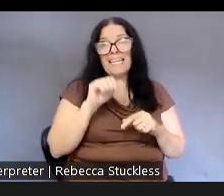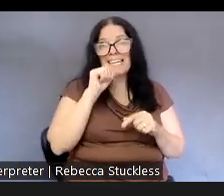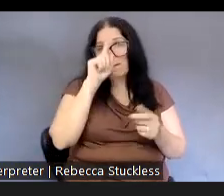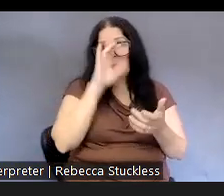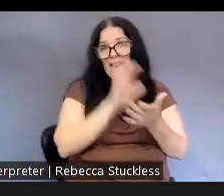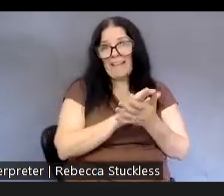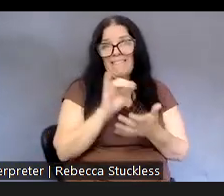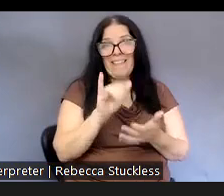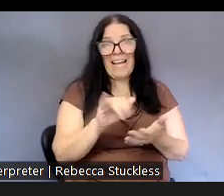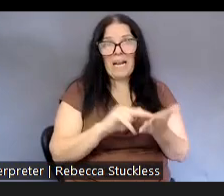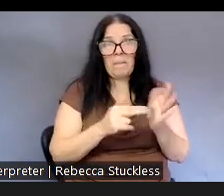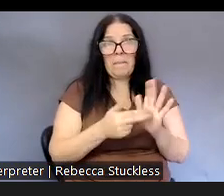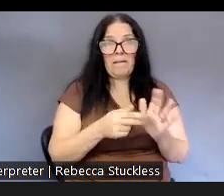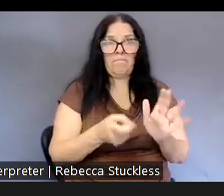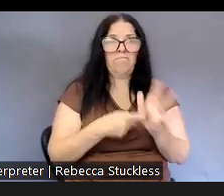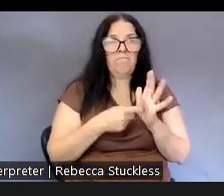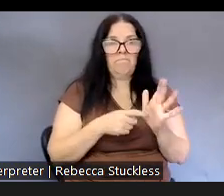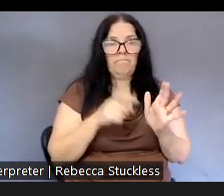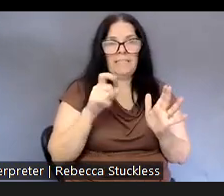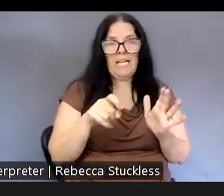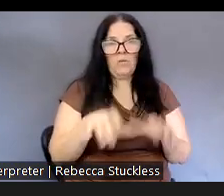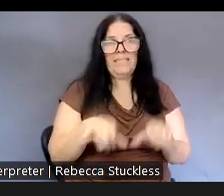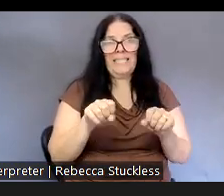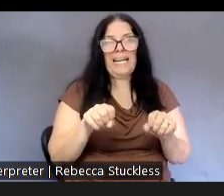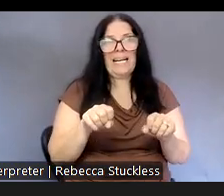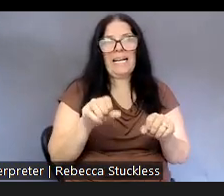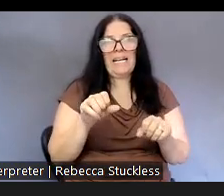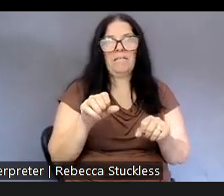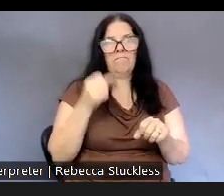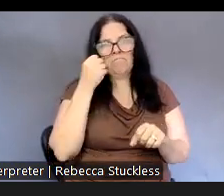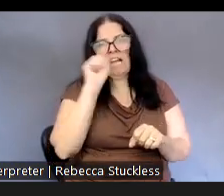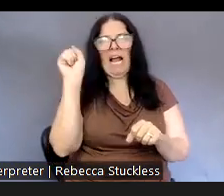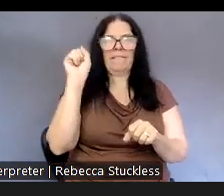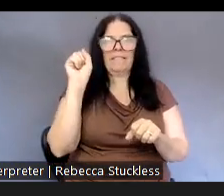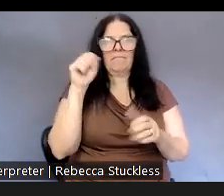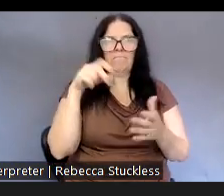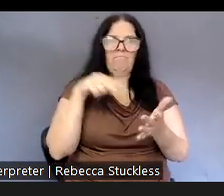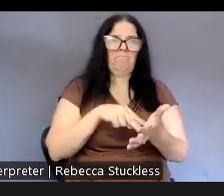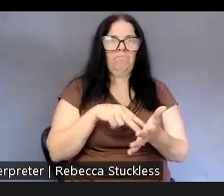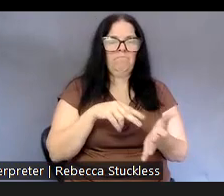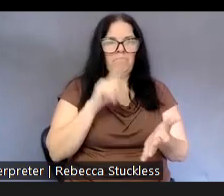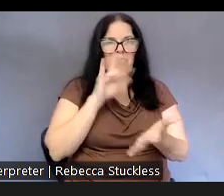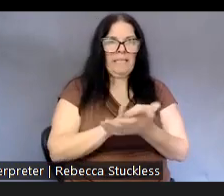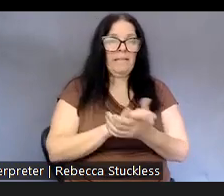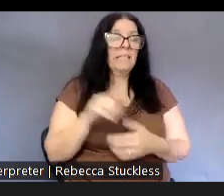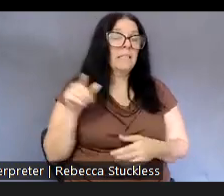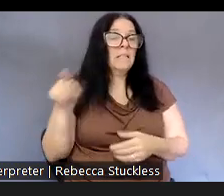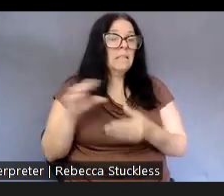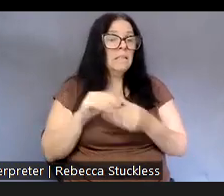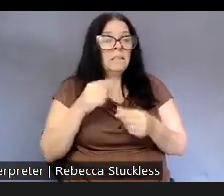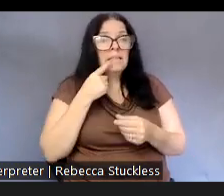necessarily required taking an activist stance. He said the therapist who's really interested in